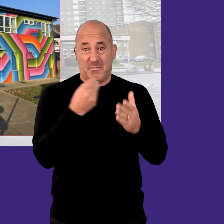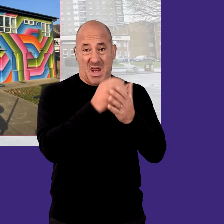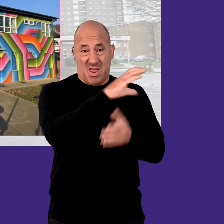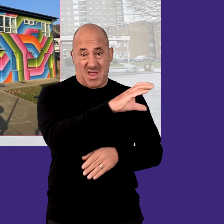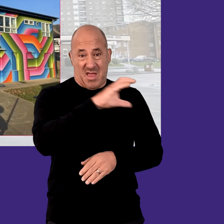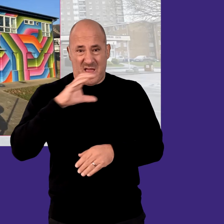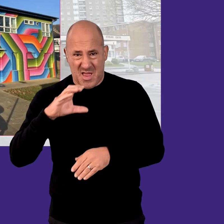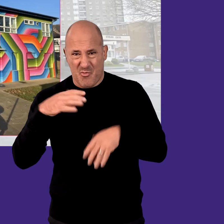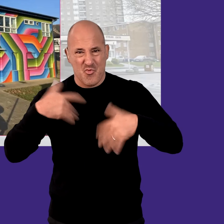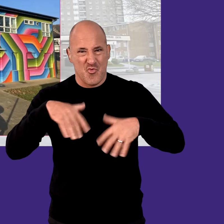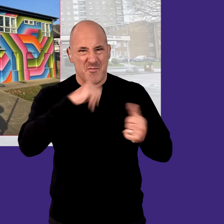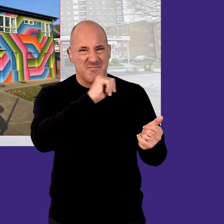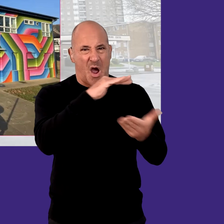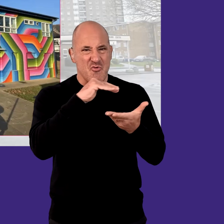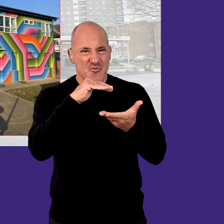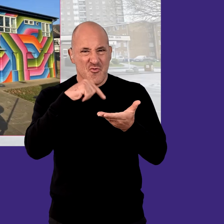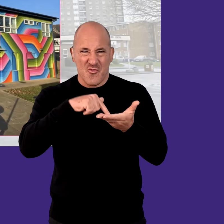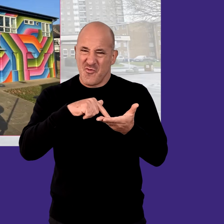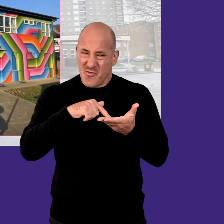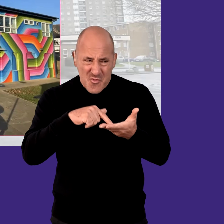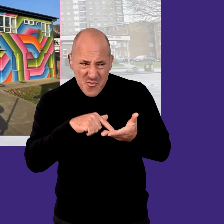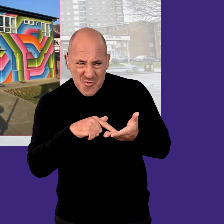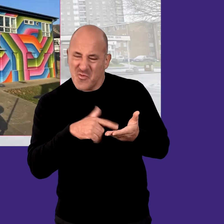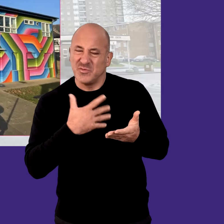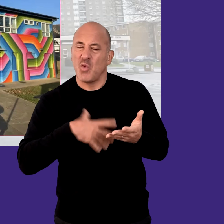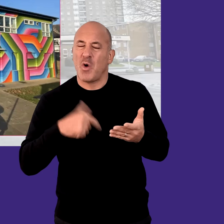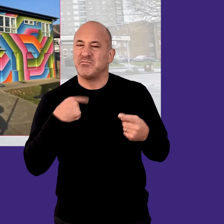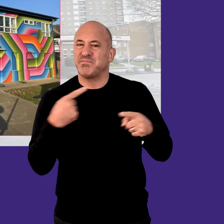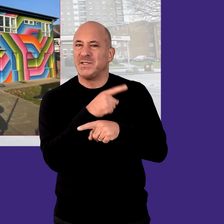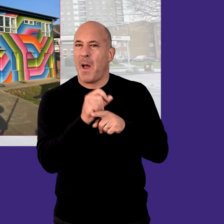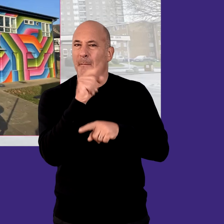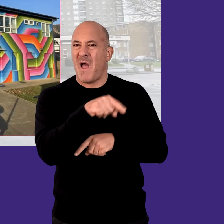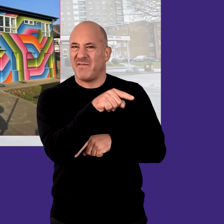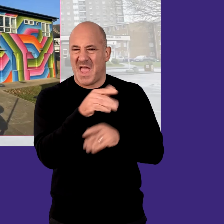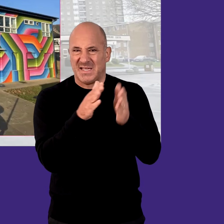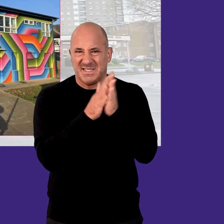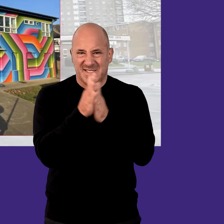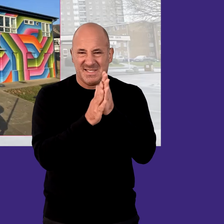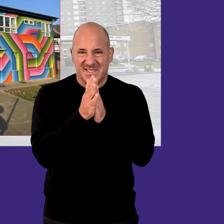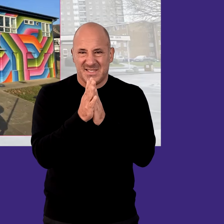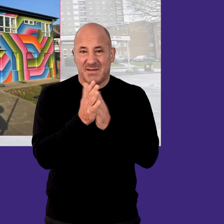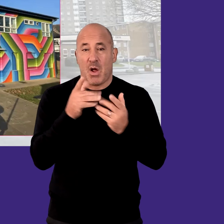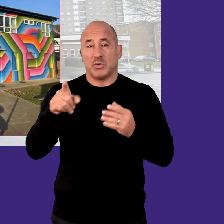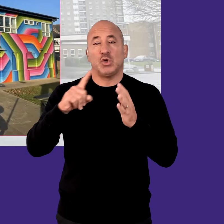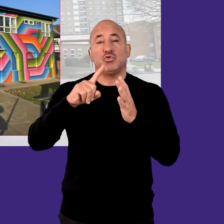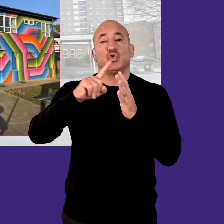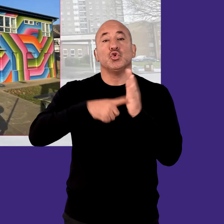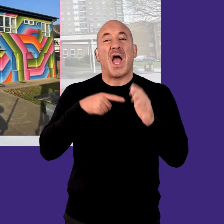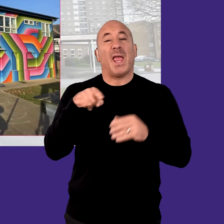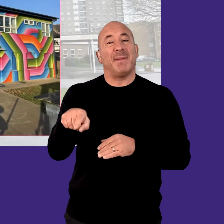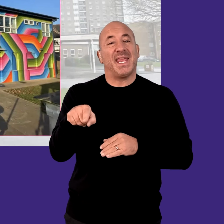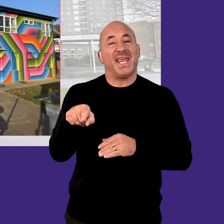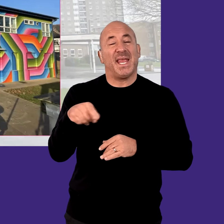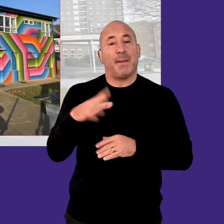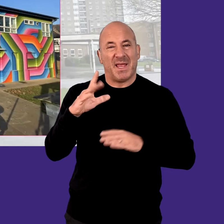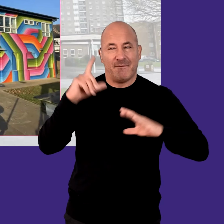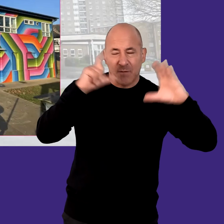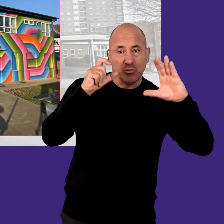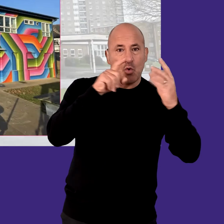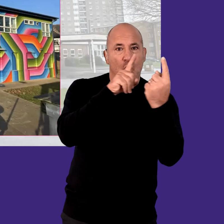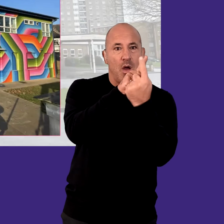in Doncaster, and it was one of those pots of cash that were quite thick and fast, and it would have been a shame to pass up on applying